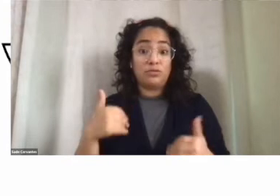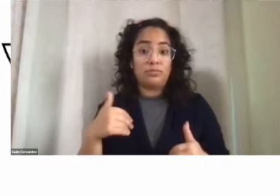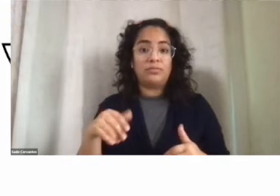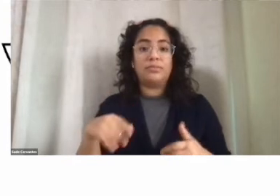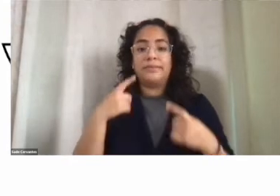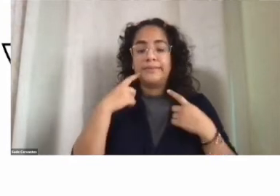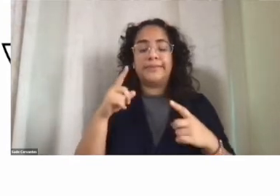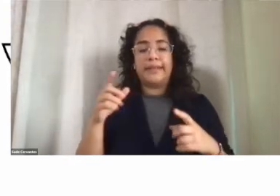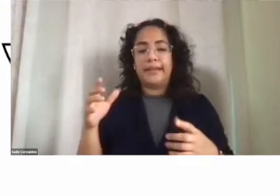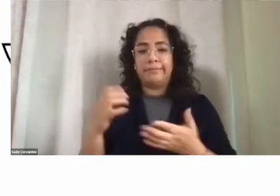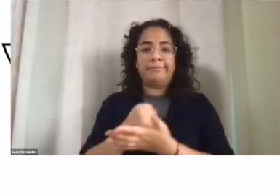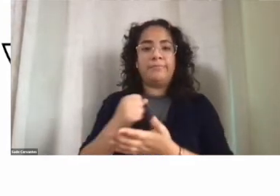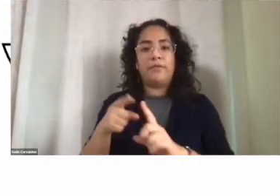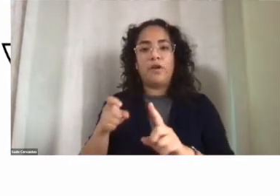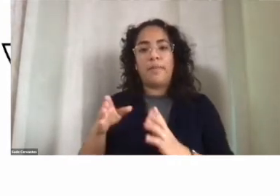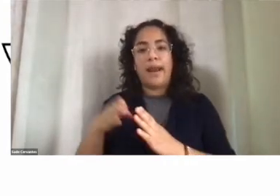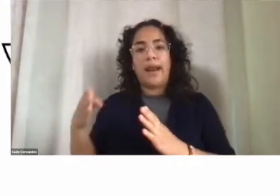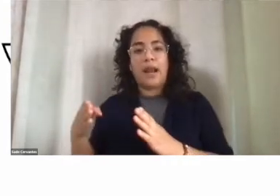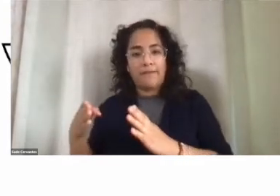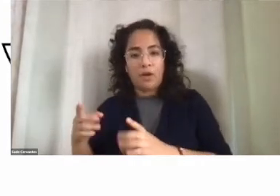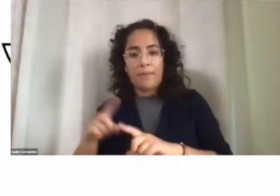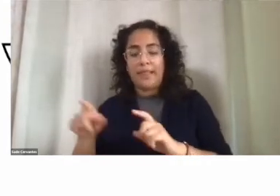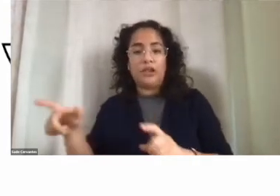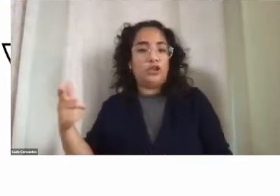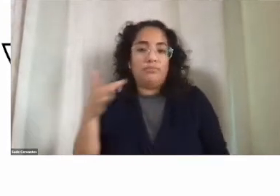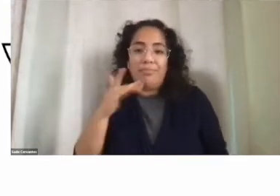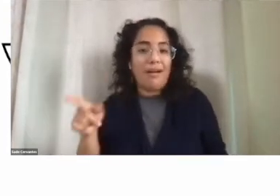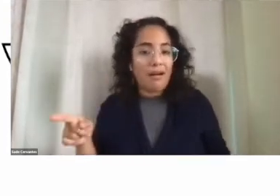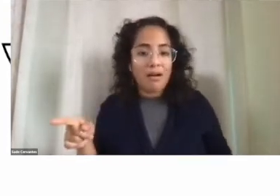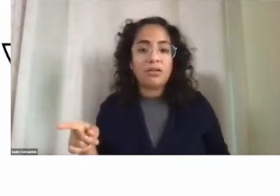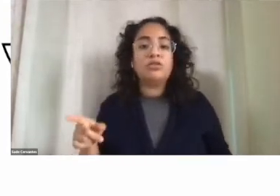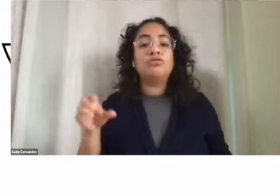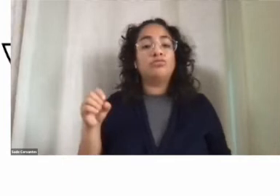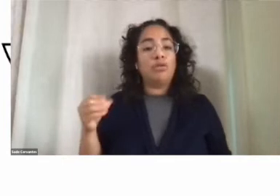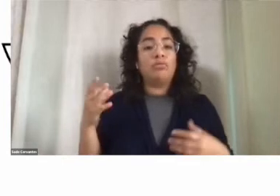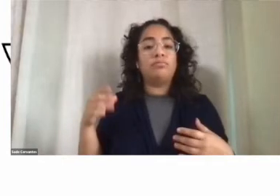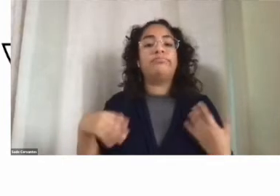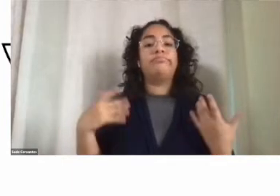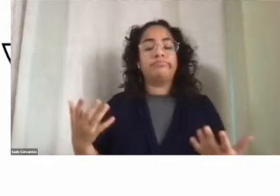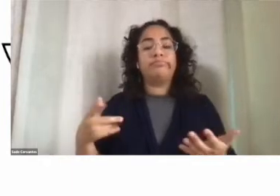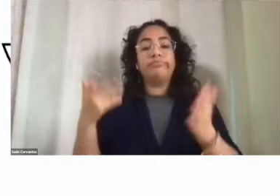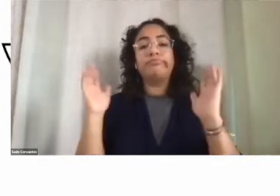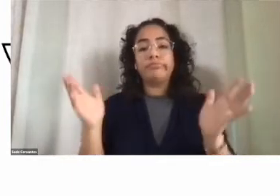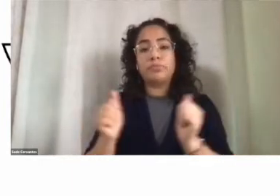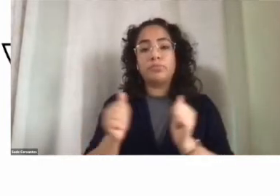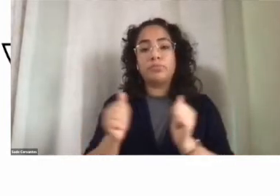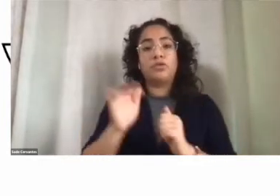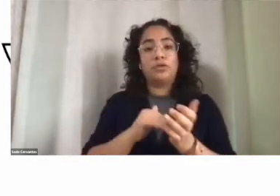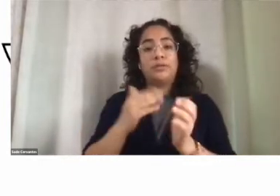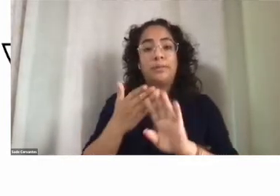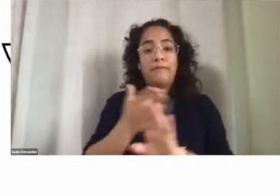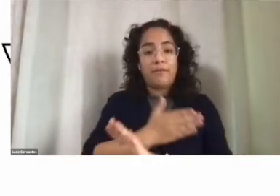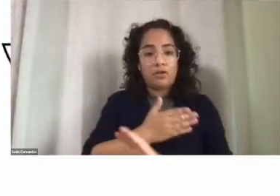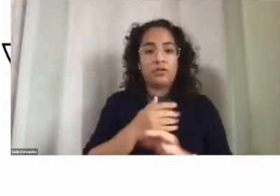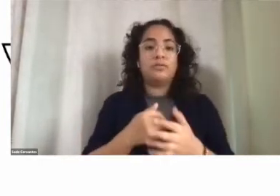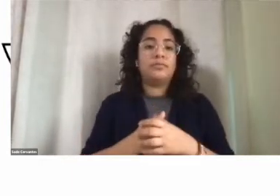a neighbor, but that was just complete luck. So talk to your doctor ahead of time. The measures that are